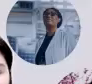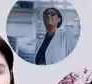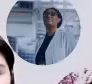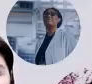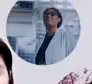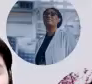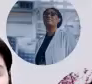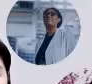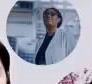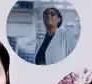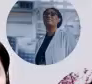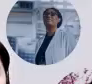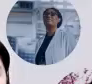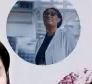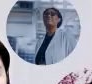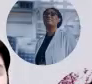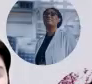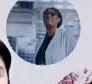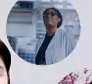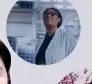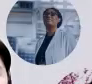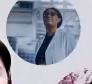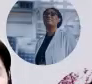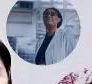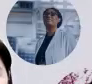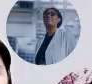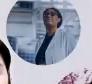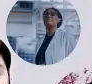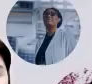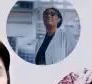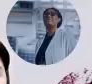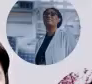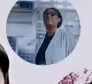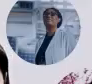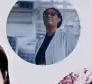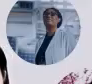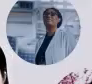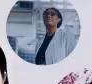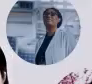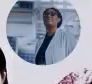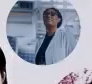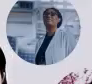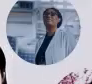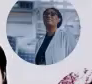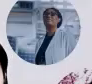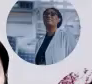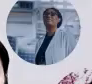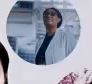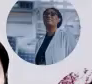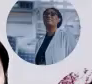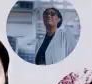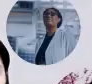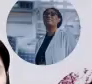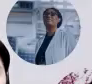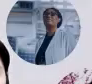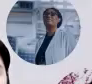event facilitated by our REC partner colleagues at MN Associates, Inc., which features the work